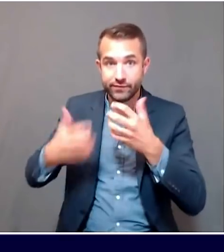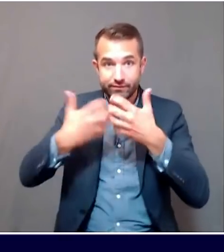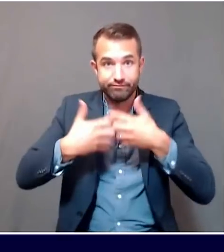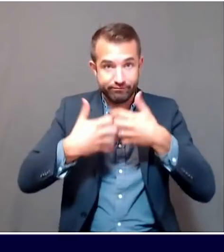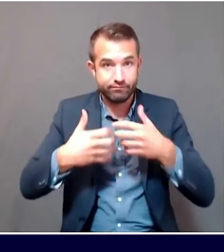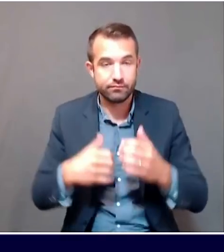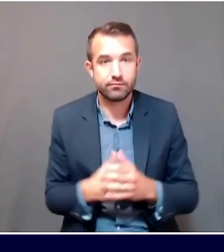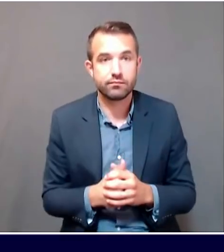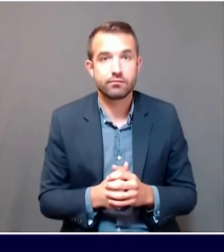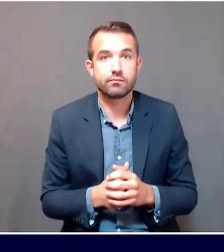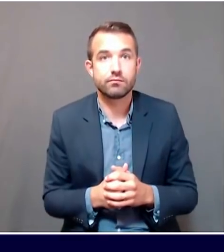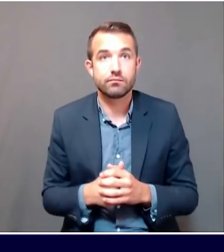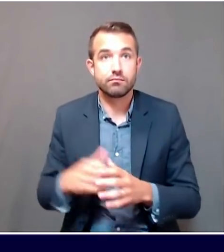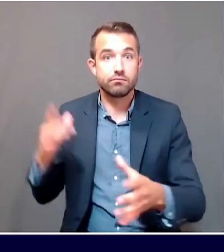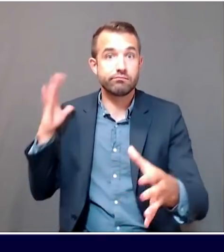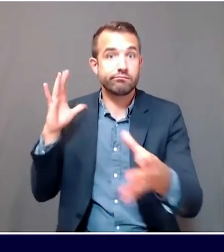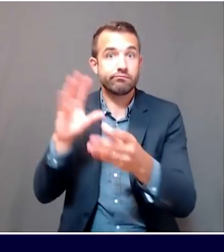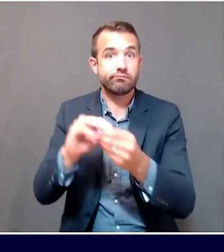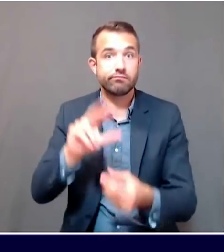Overall,